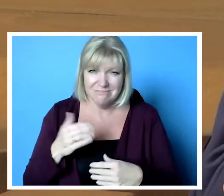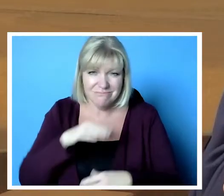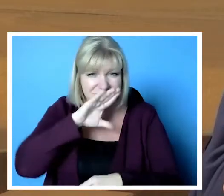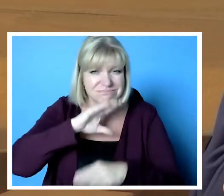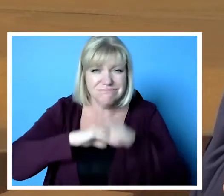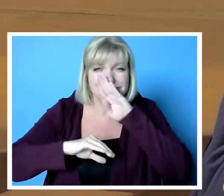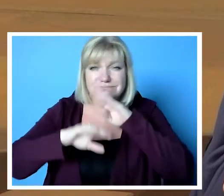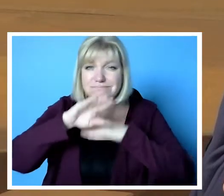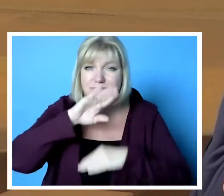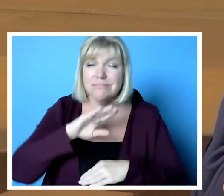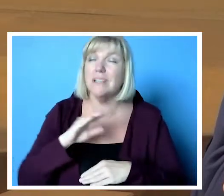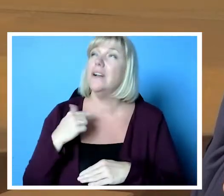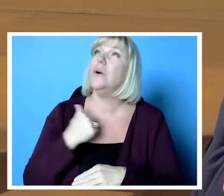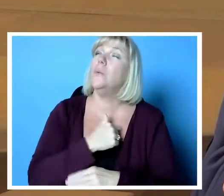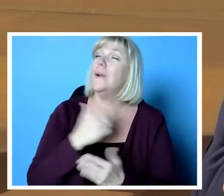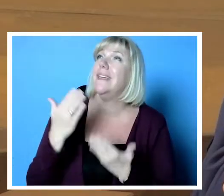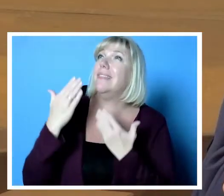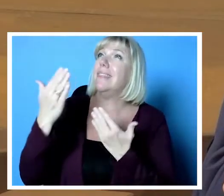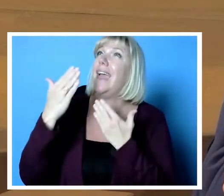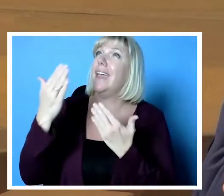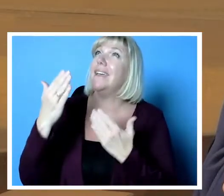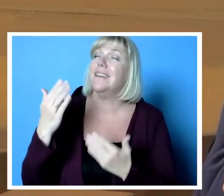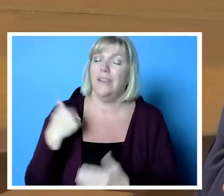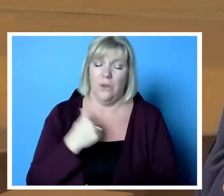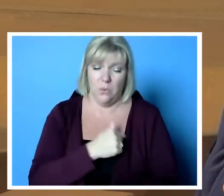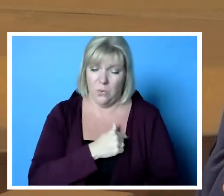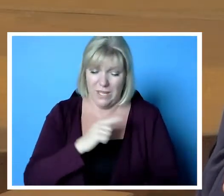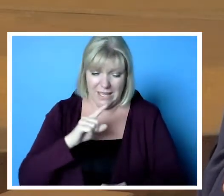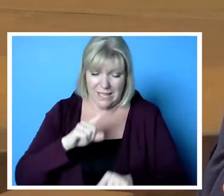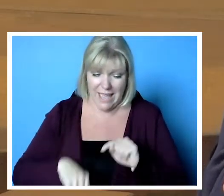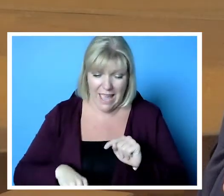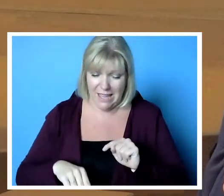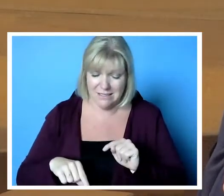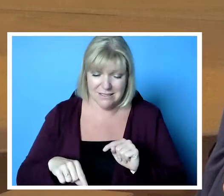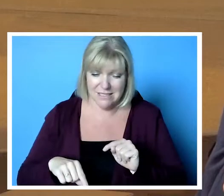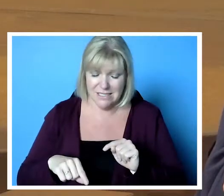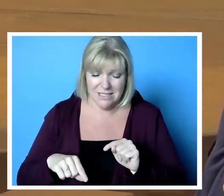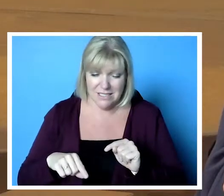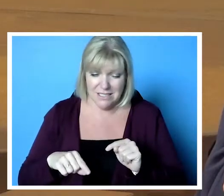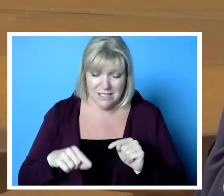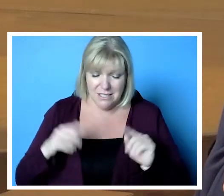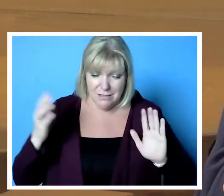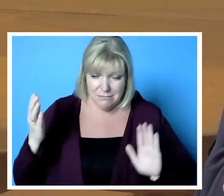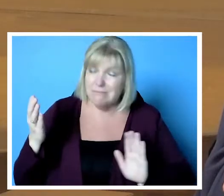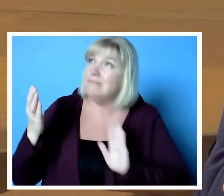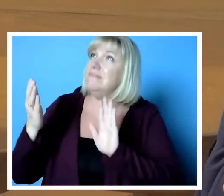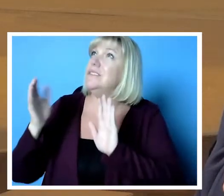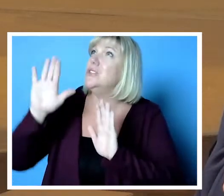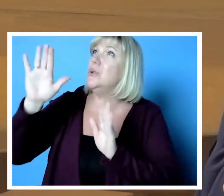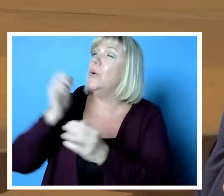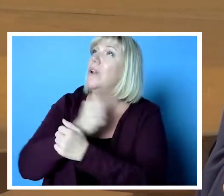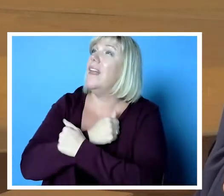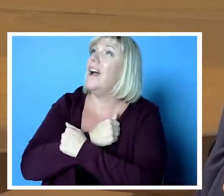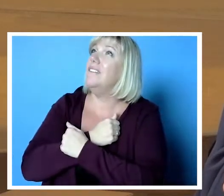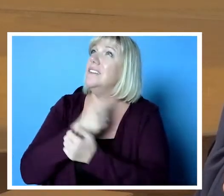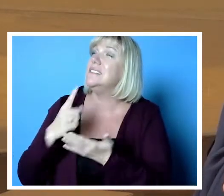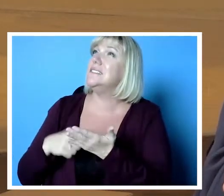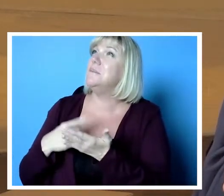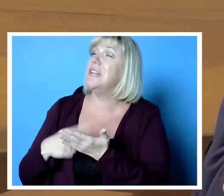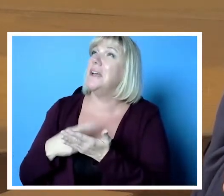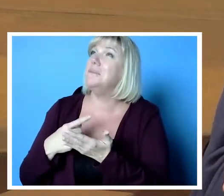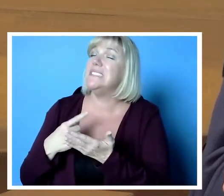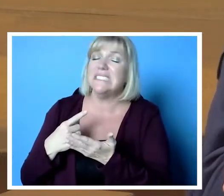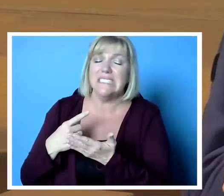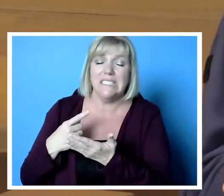We give thanks that when we cannot bring ourselves to the healing source of your love, there are others around us who through